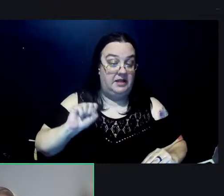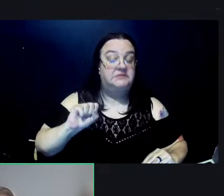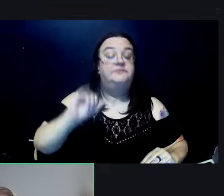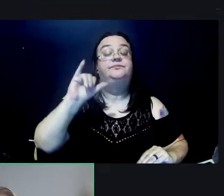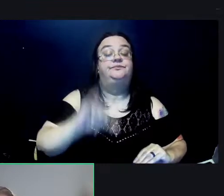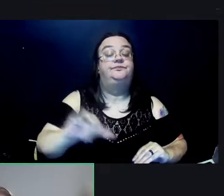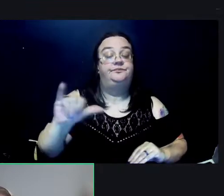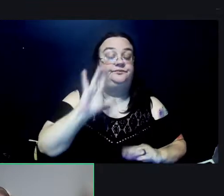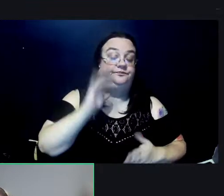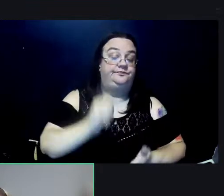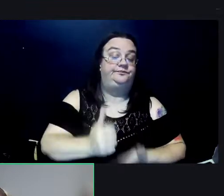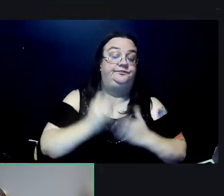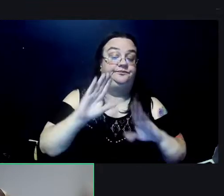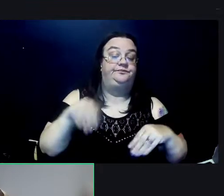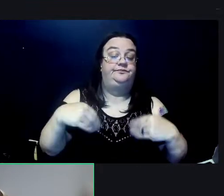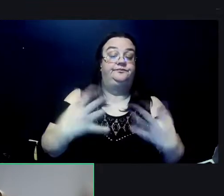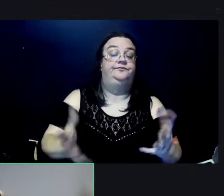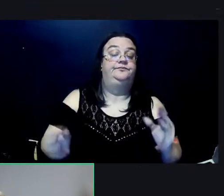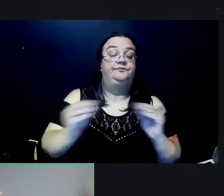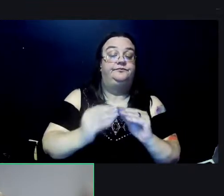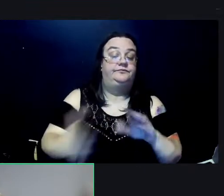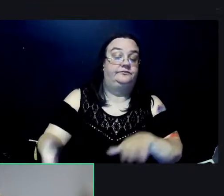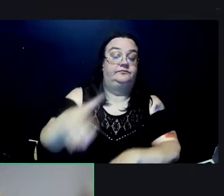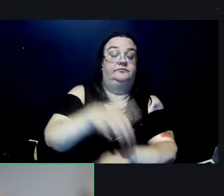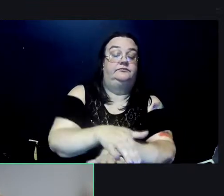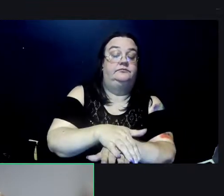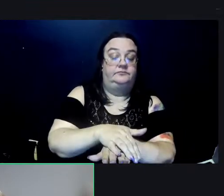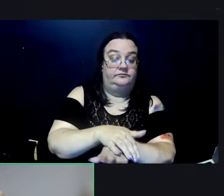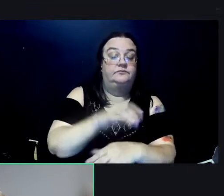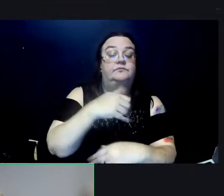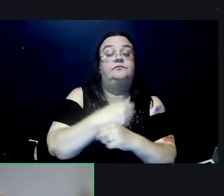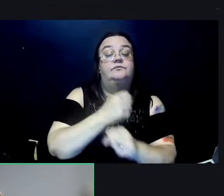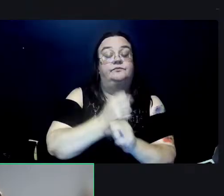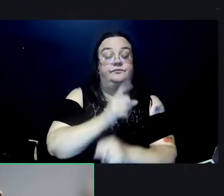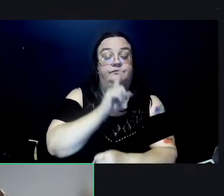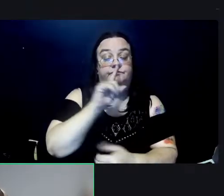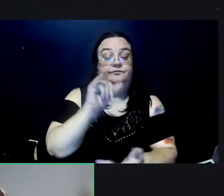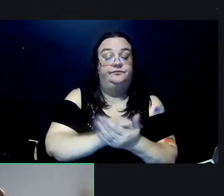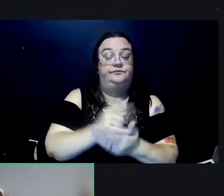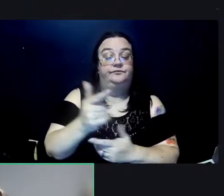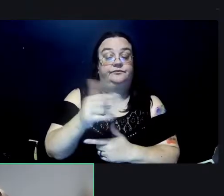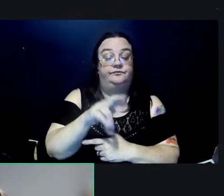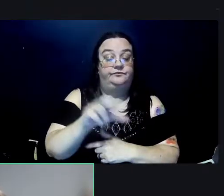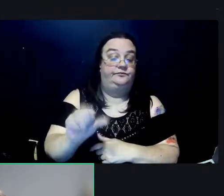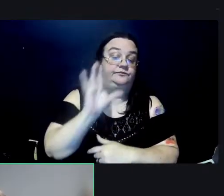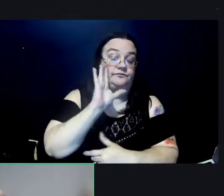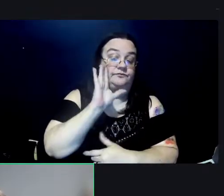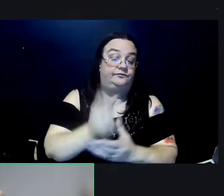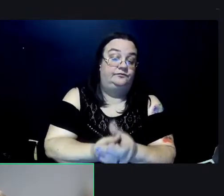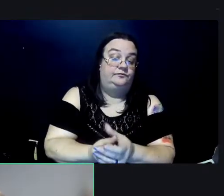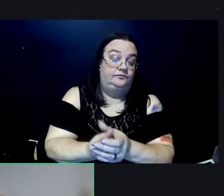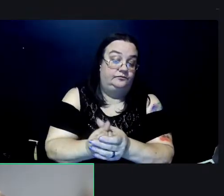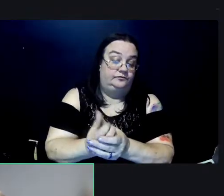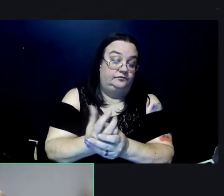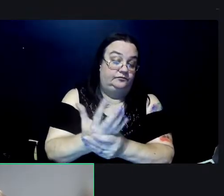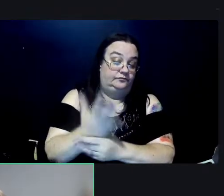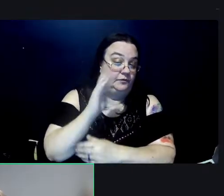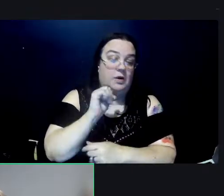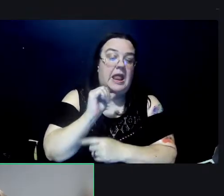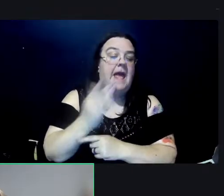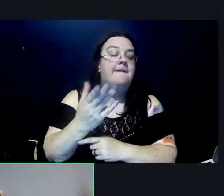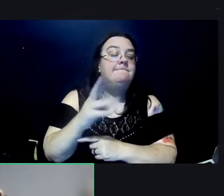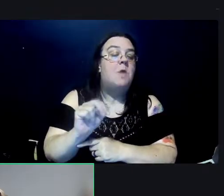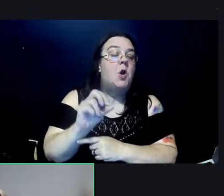help provide additional cover over them to ensure that the grass will grow and not burn out in the summer